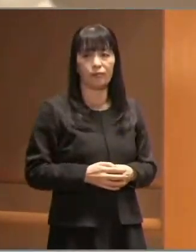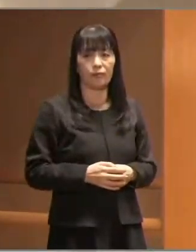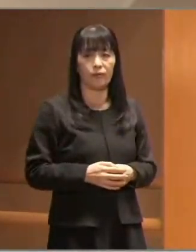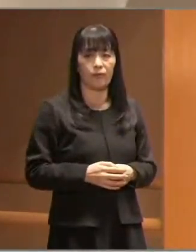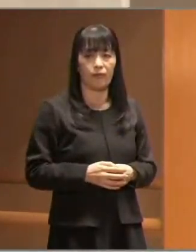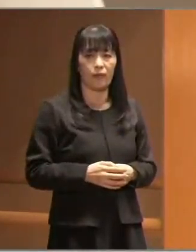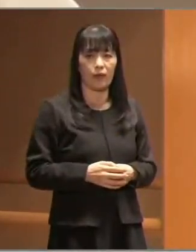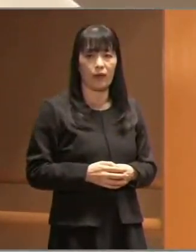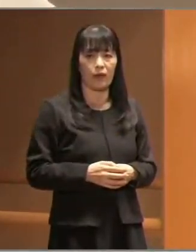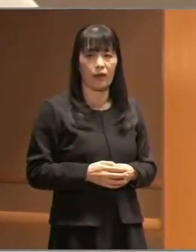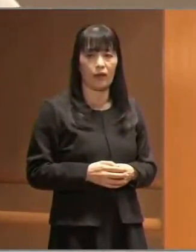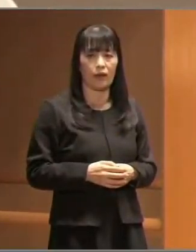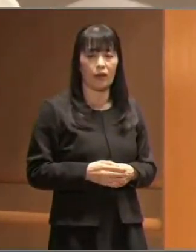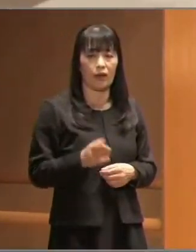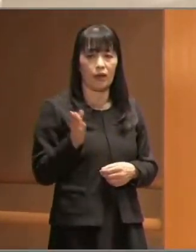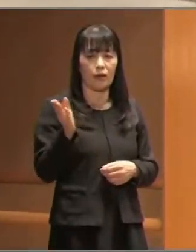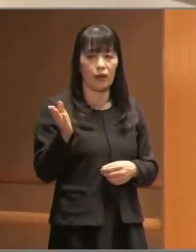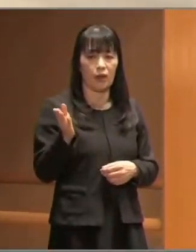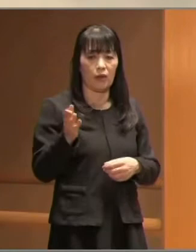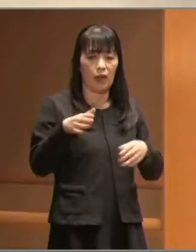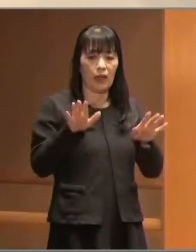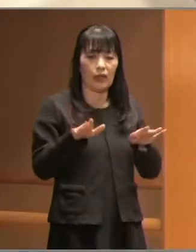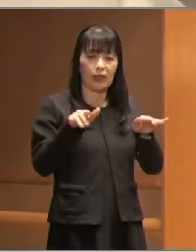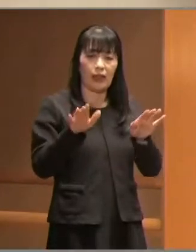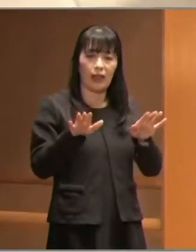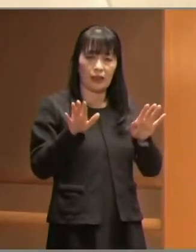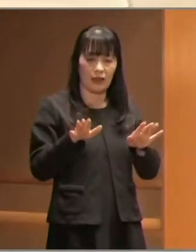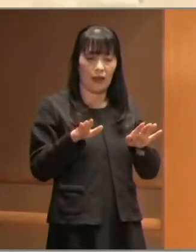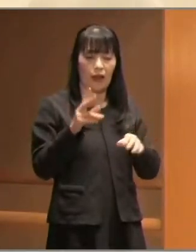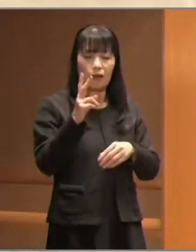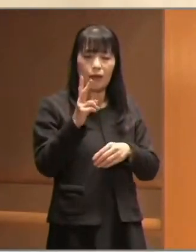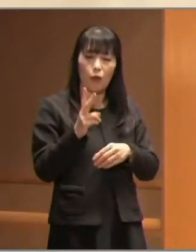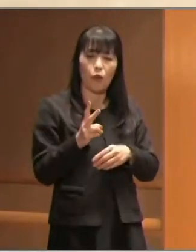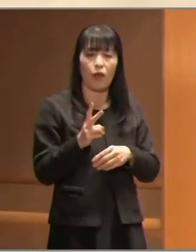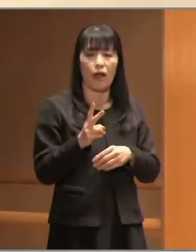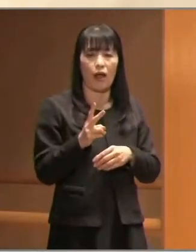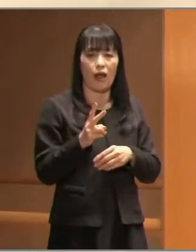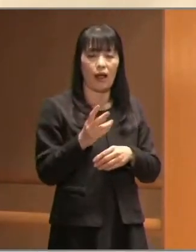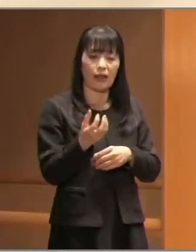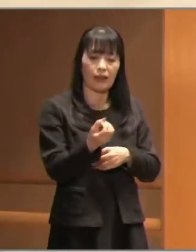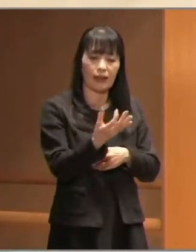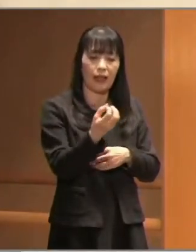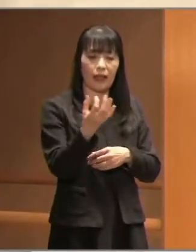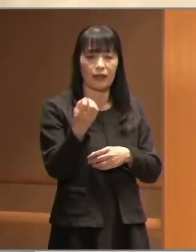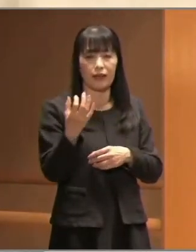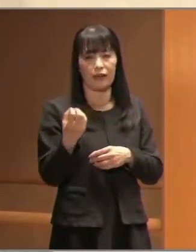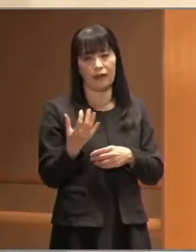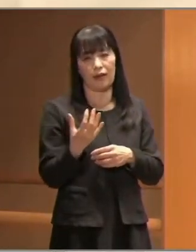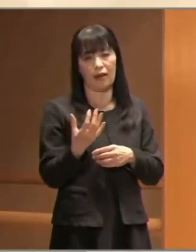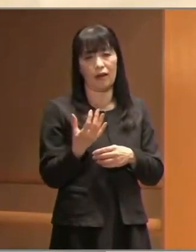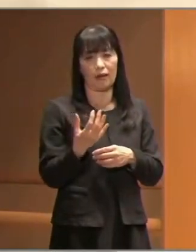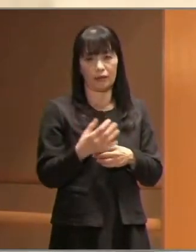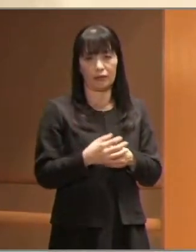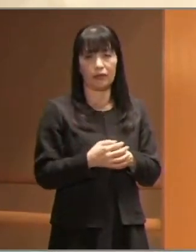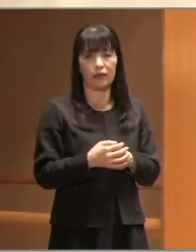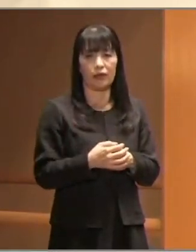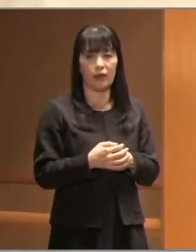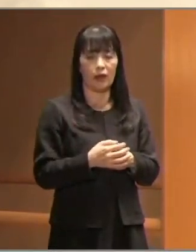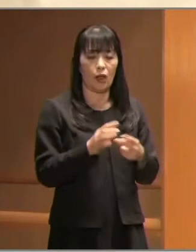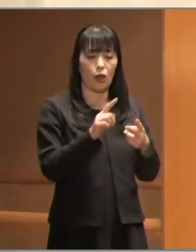difference. This is something like a heat haze, very light and